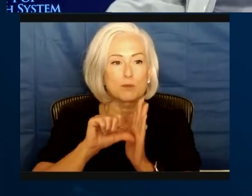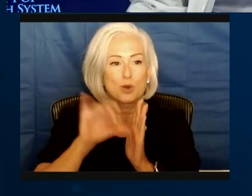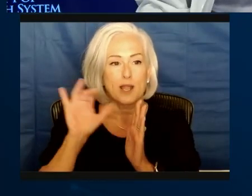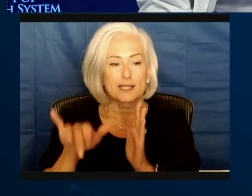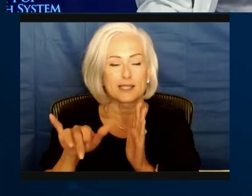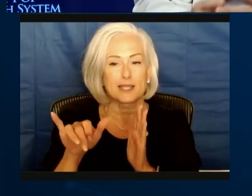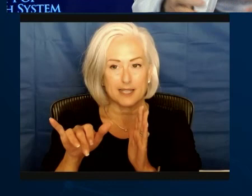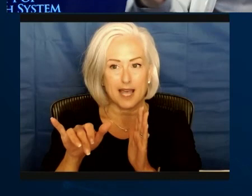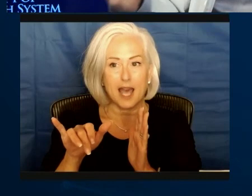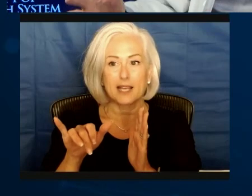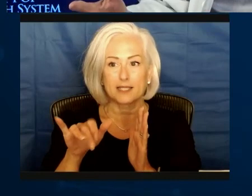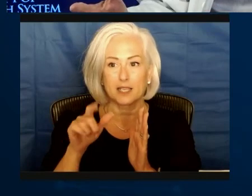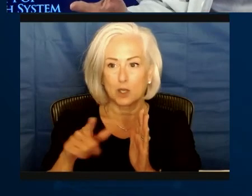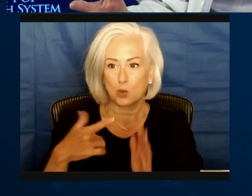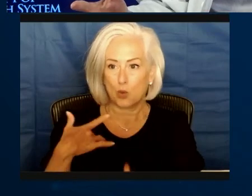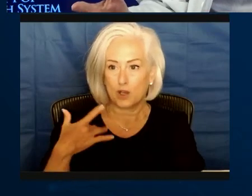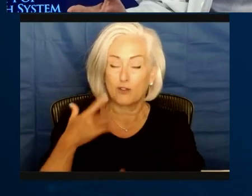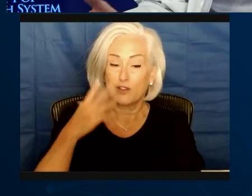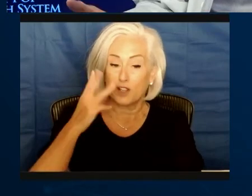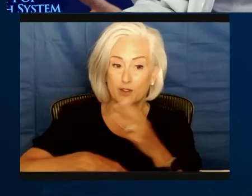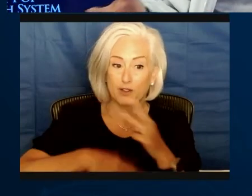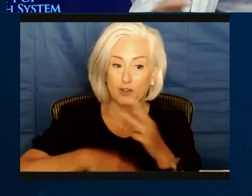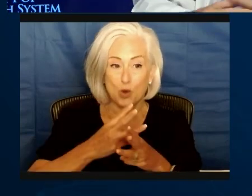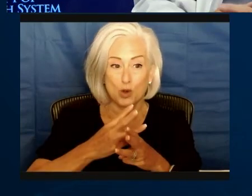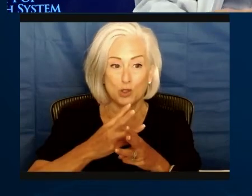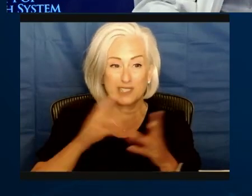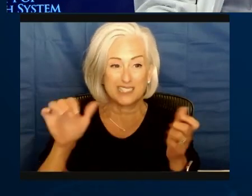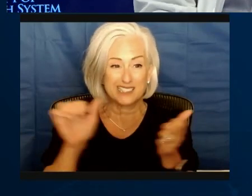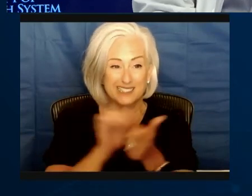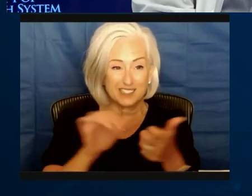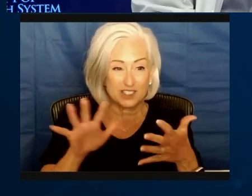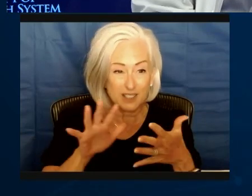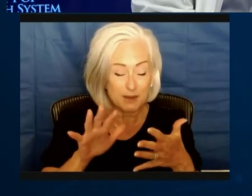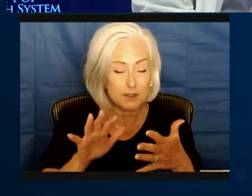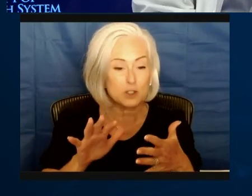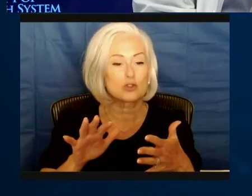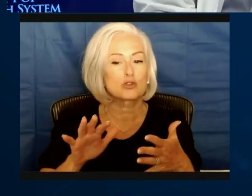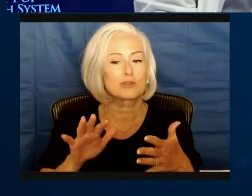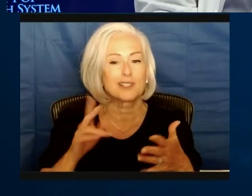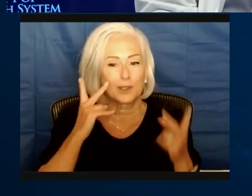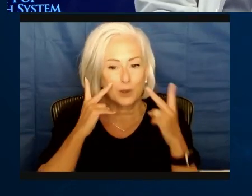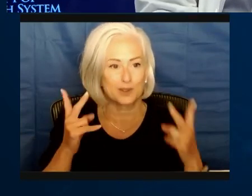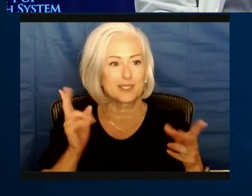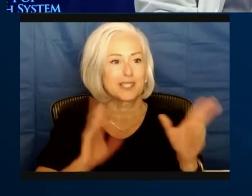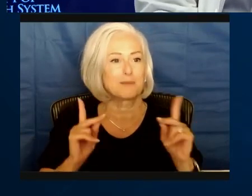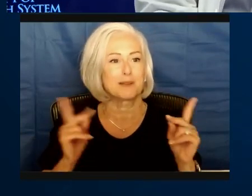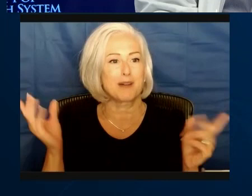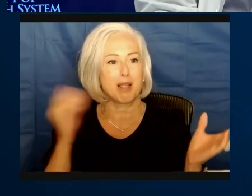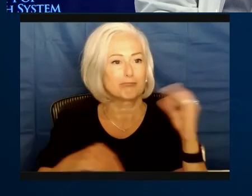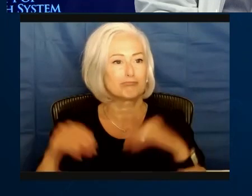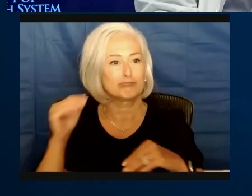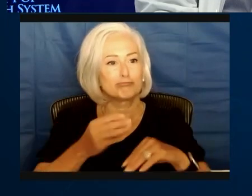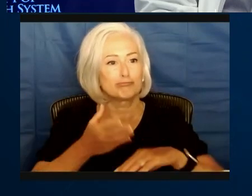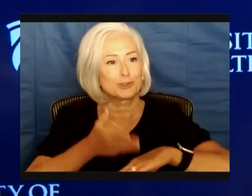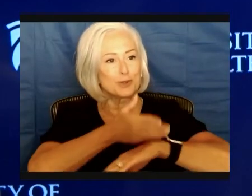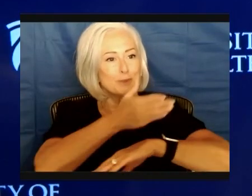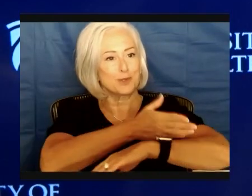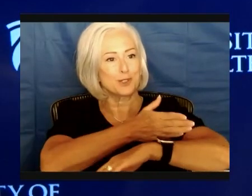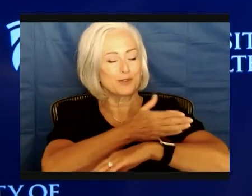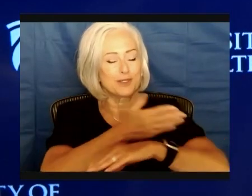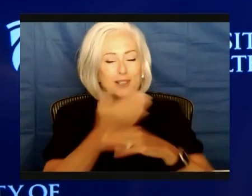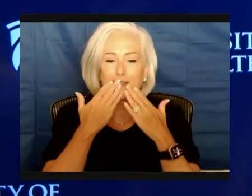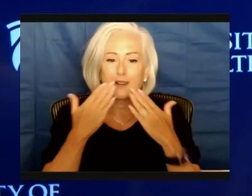even when you feel the world is being torn apart, and you find the people who are putting it back together. And I want to say a special thank you